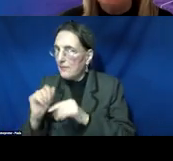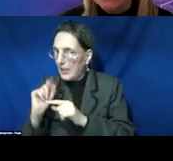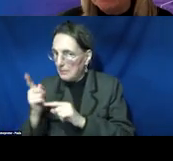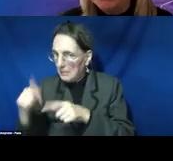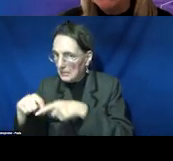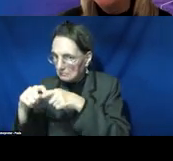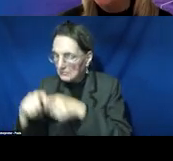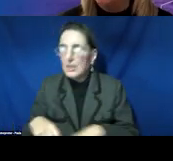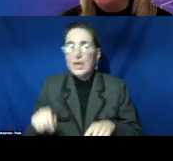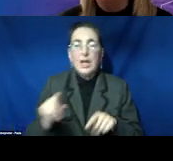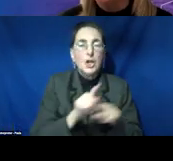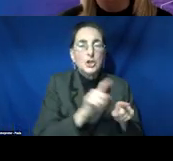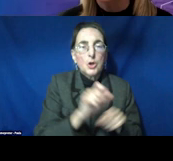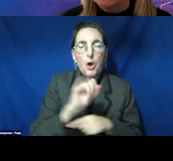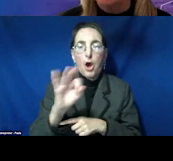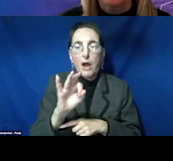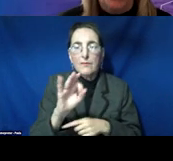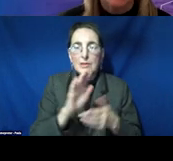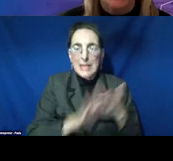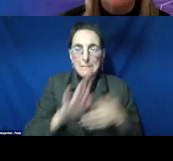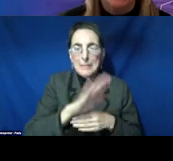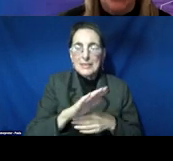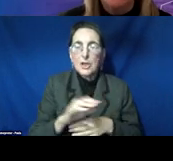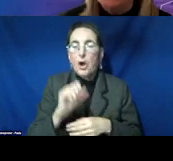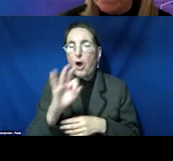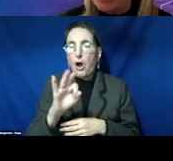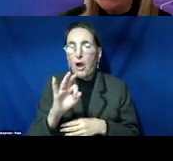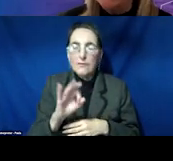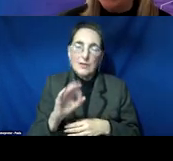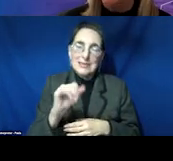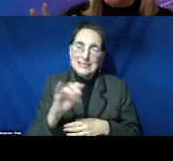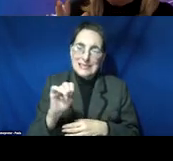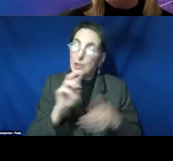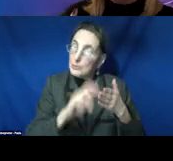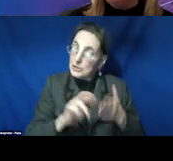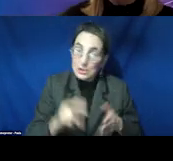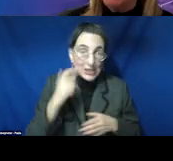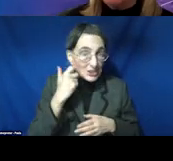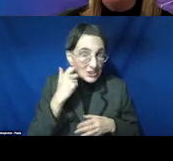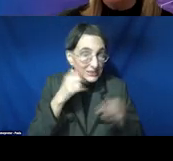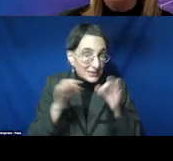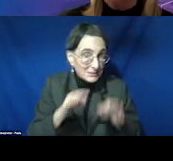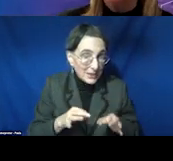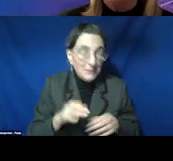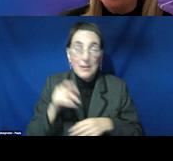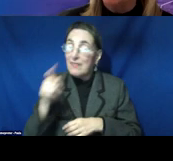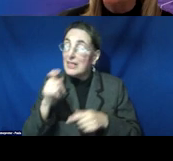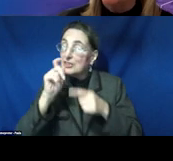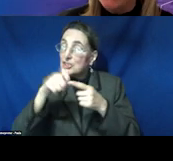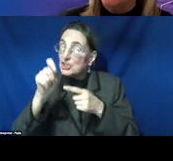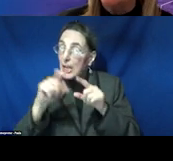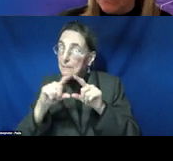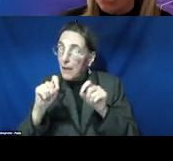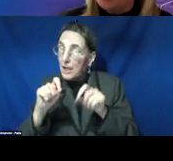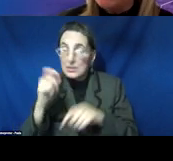as off-campus or off-site research, which I just have spoken about. But this checkbox is important